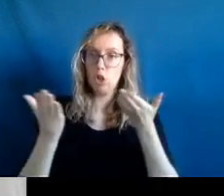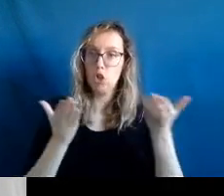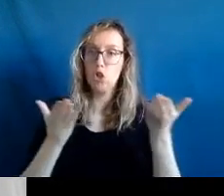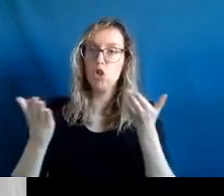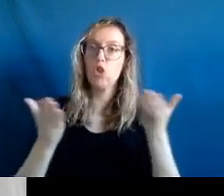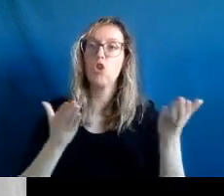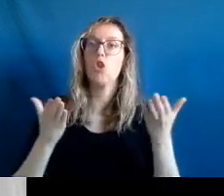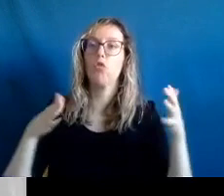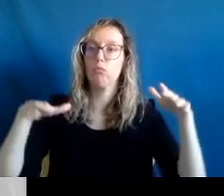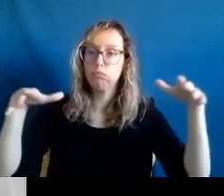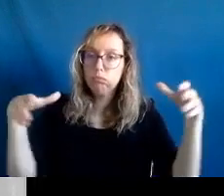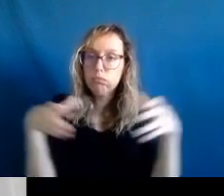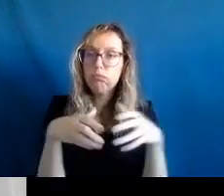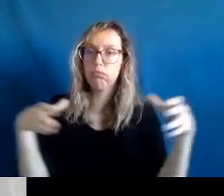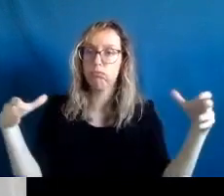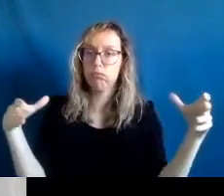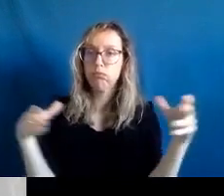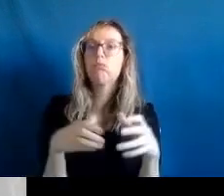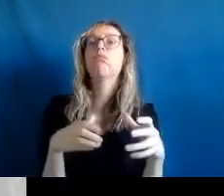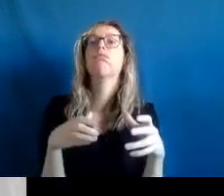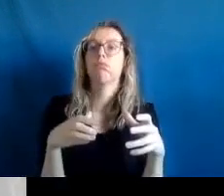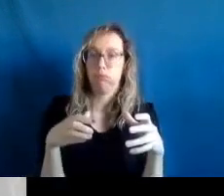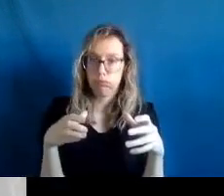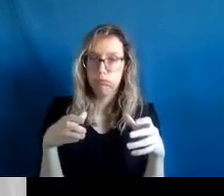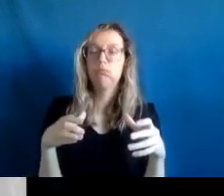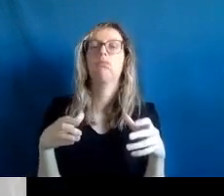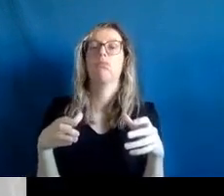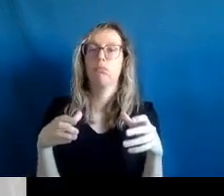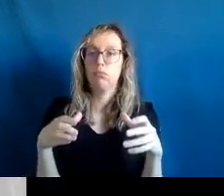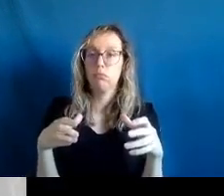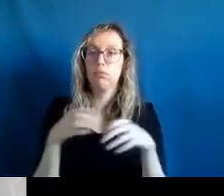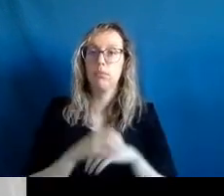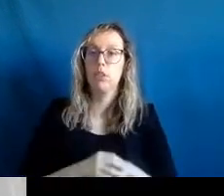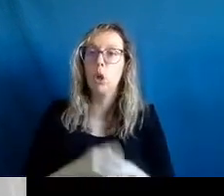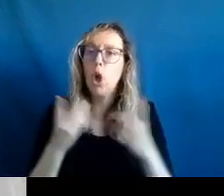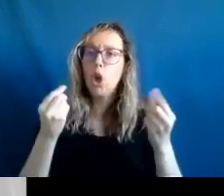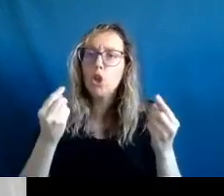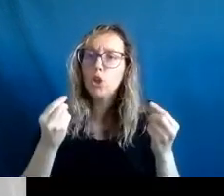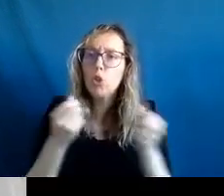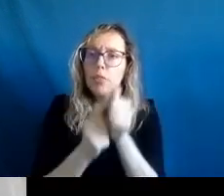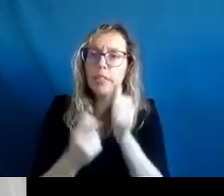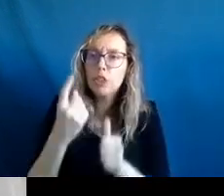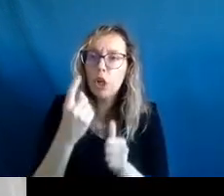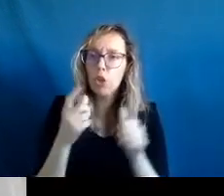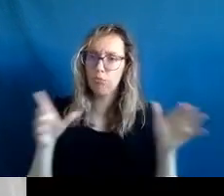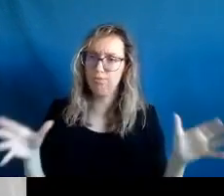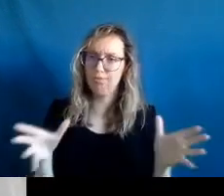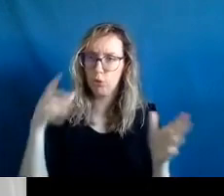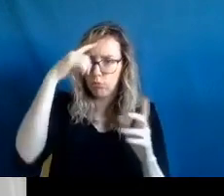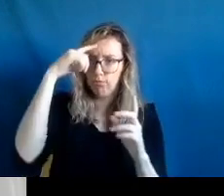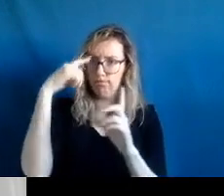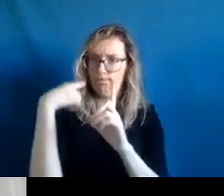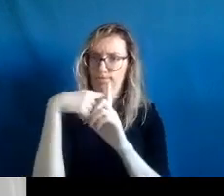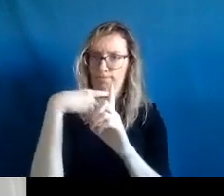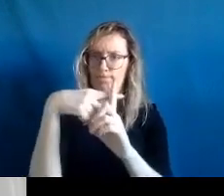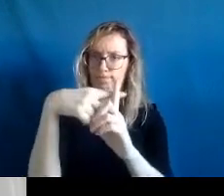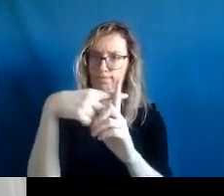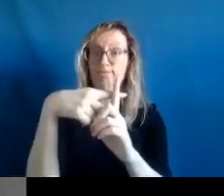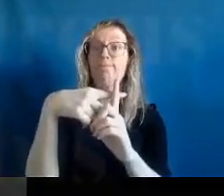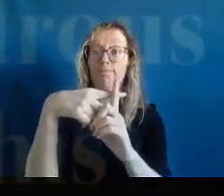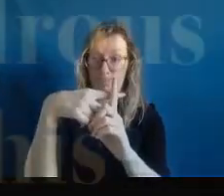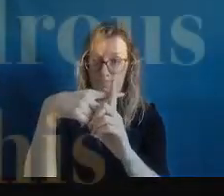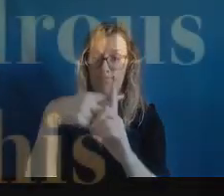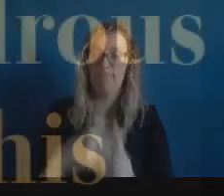together, as is the habit of some, but encouraging one another, and all the more as you see the day